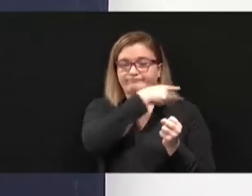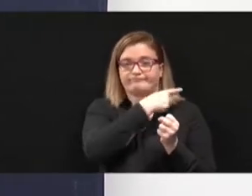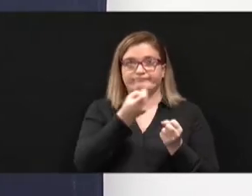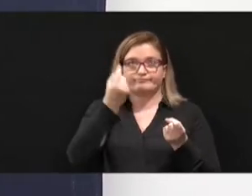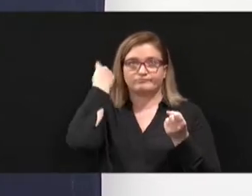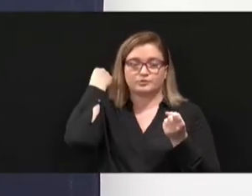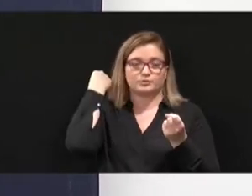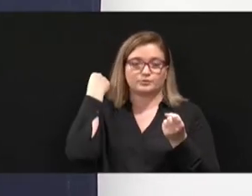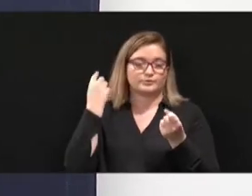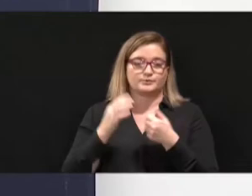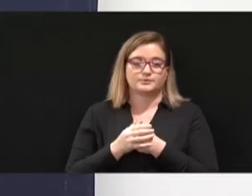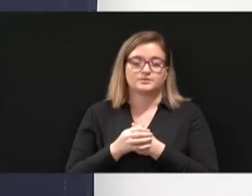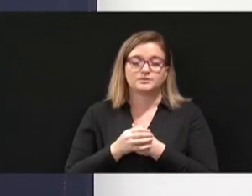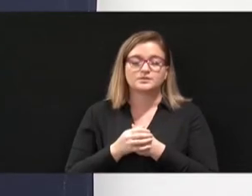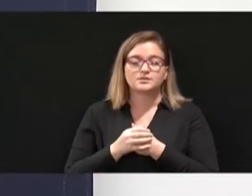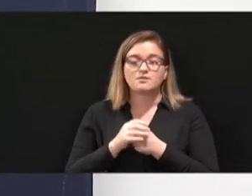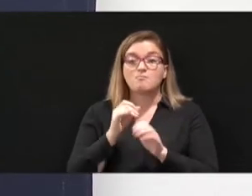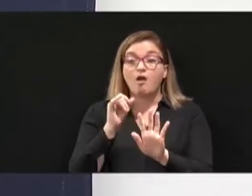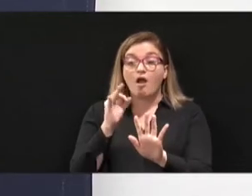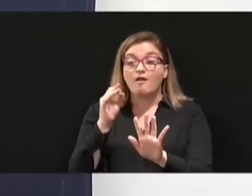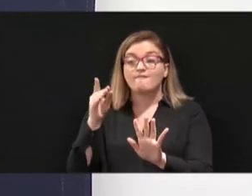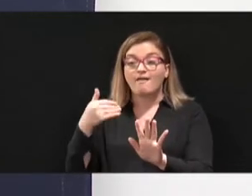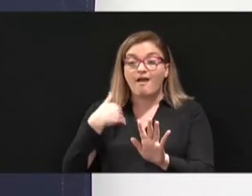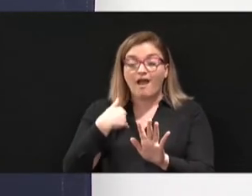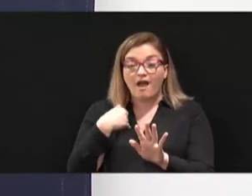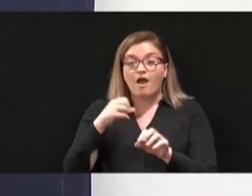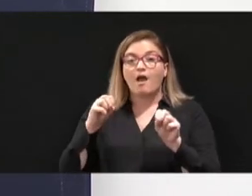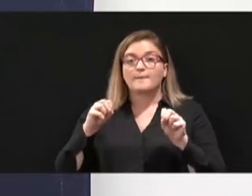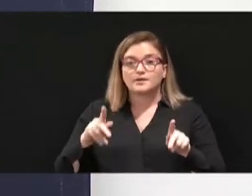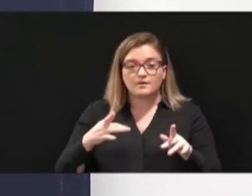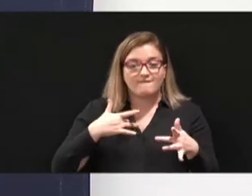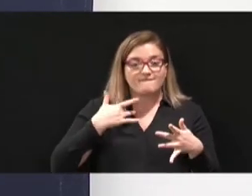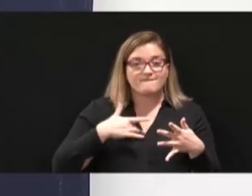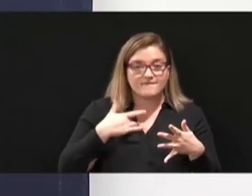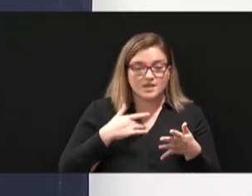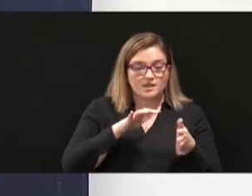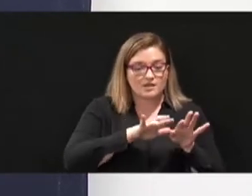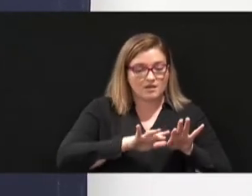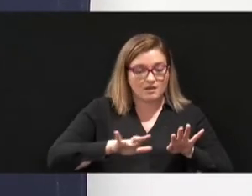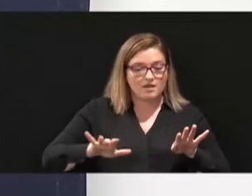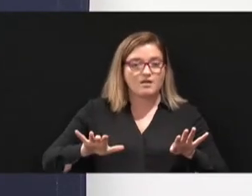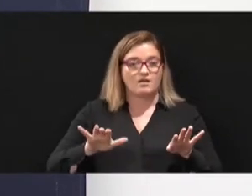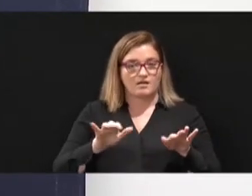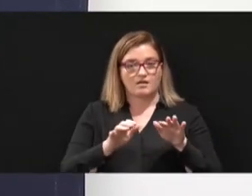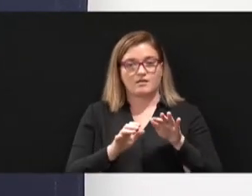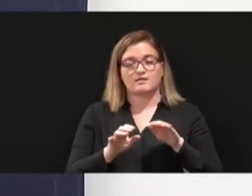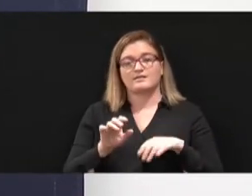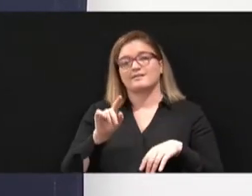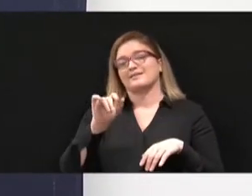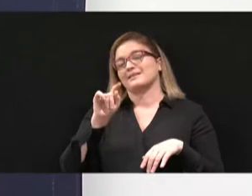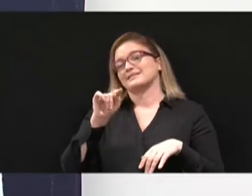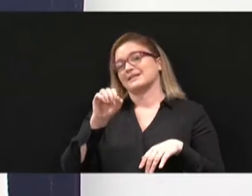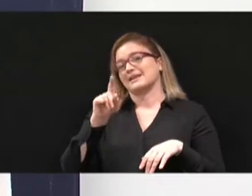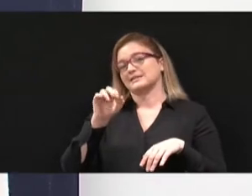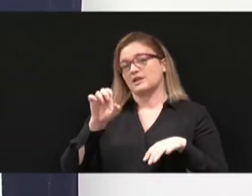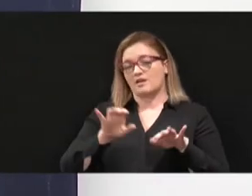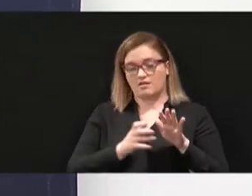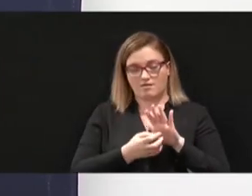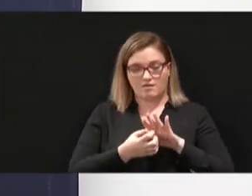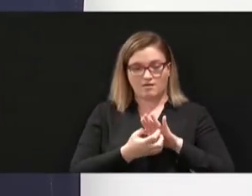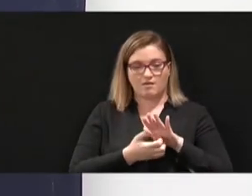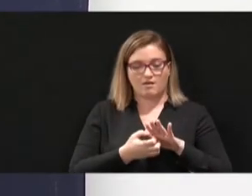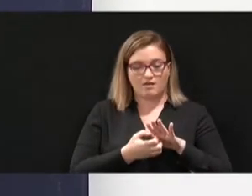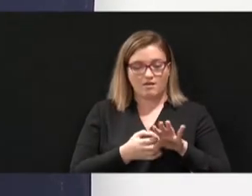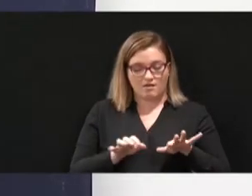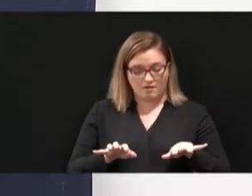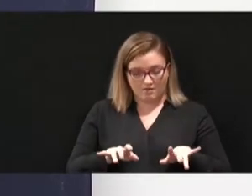actually have the chance to do the kinesthetic, the feeling, the tactile, that's the glue that makes it stick, or the Velcro that